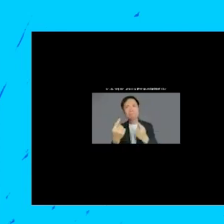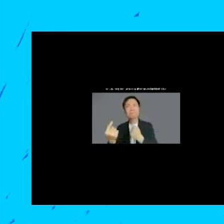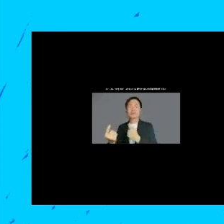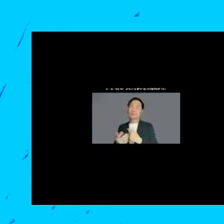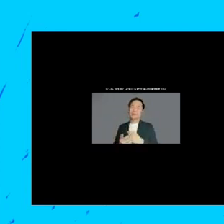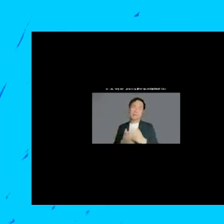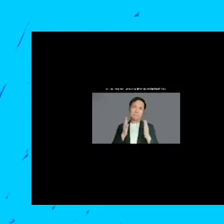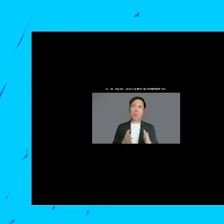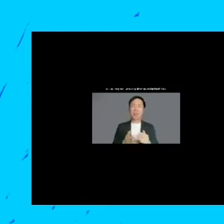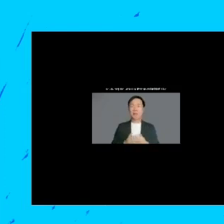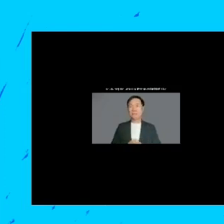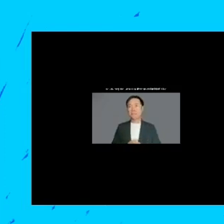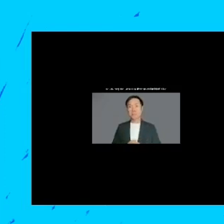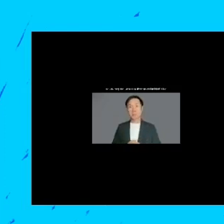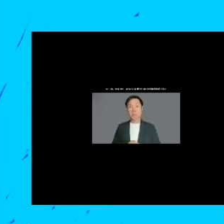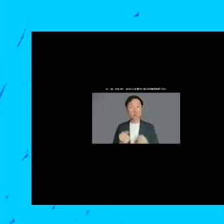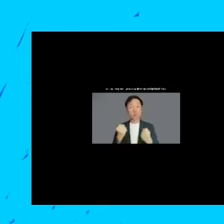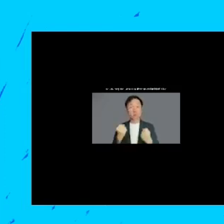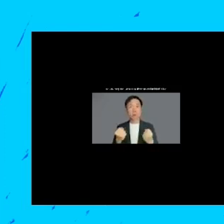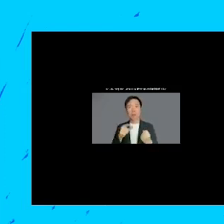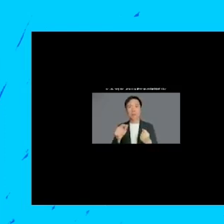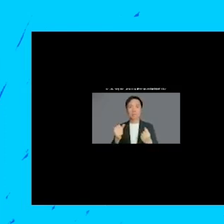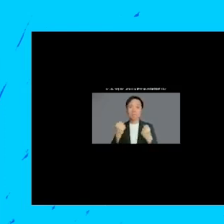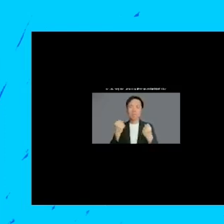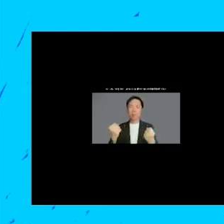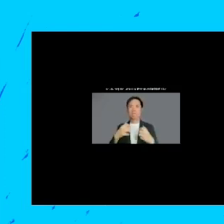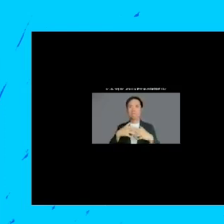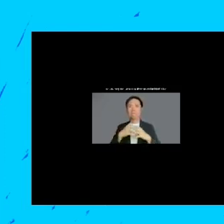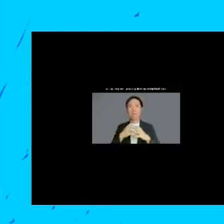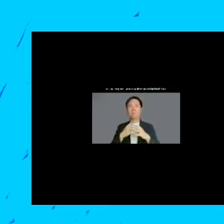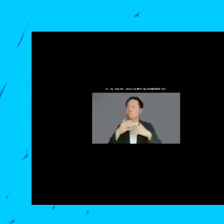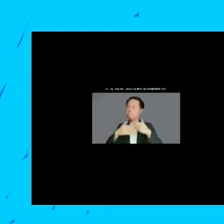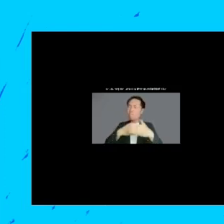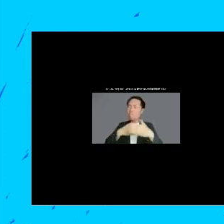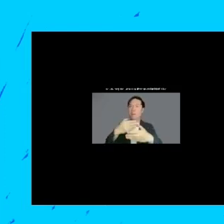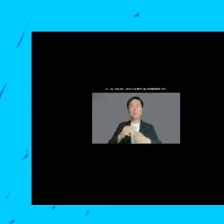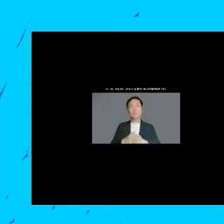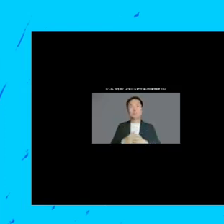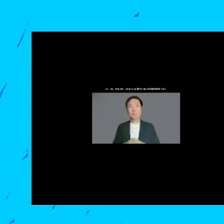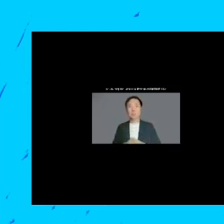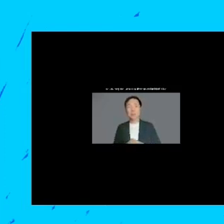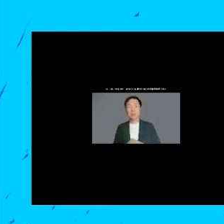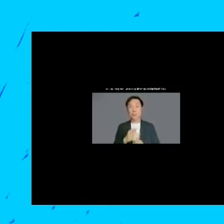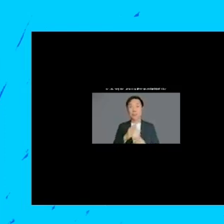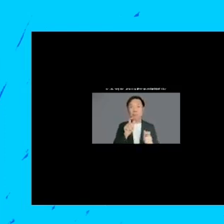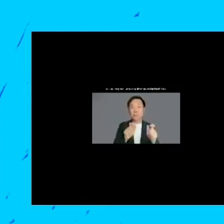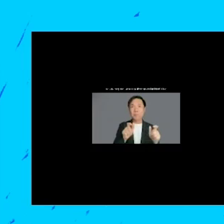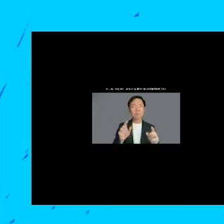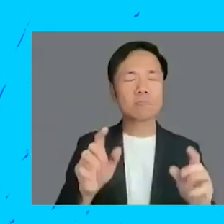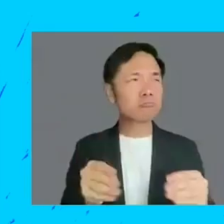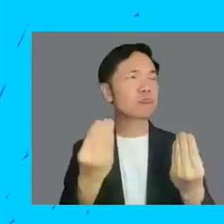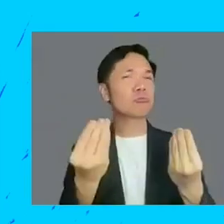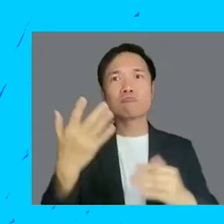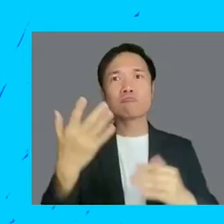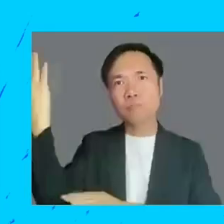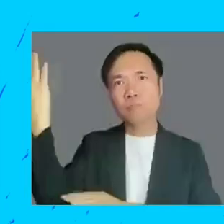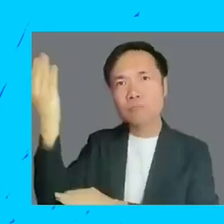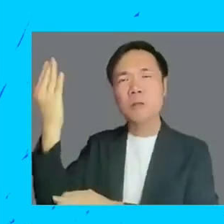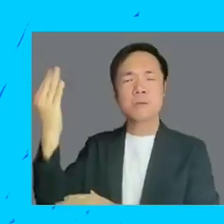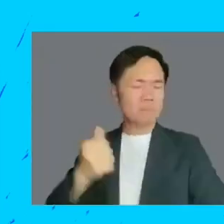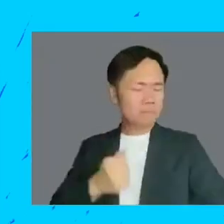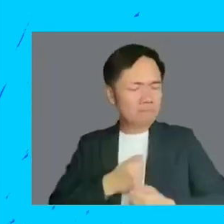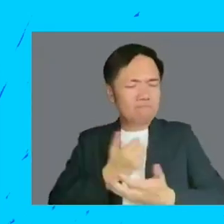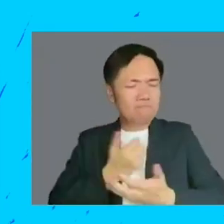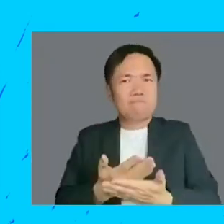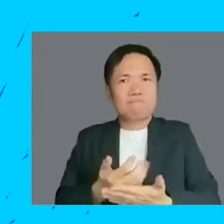diversities, the strength and the resilience that young people have showed out. Young people have come out and spoken about their HIV status,